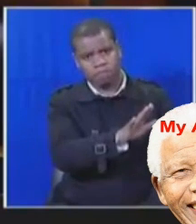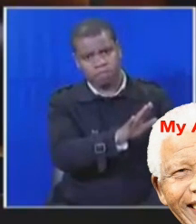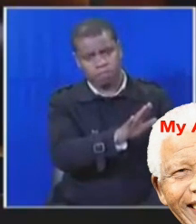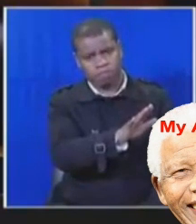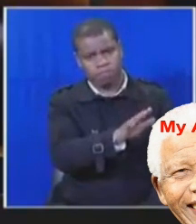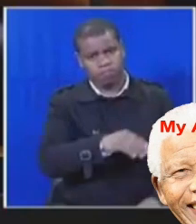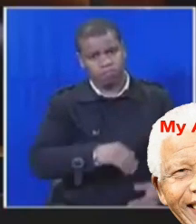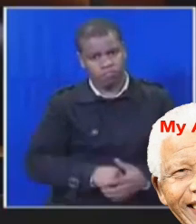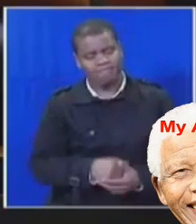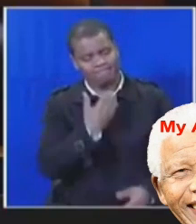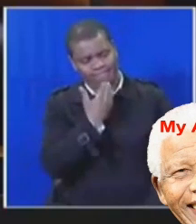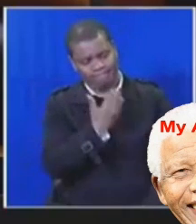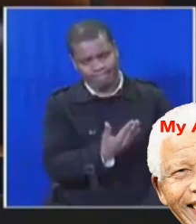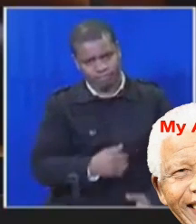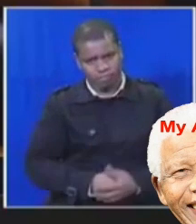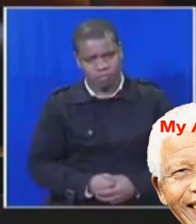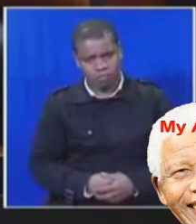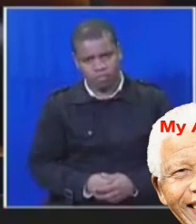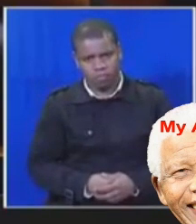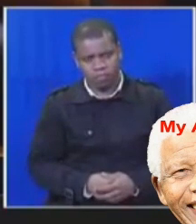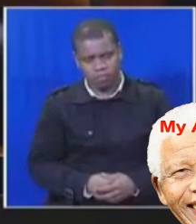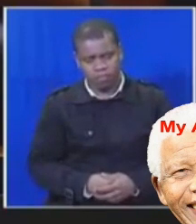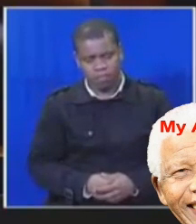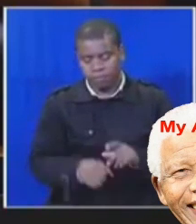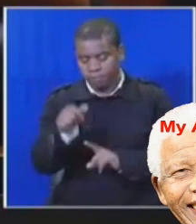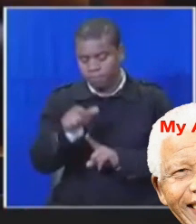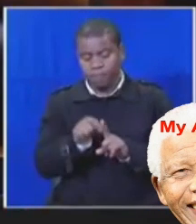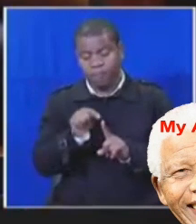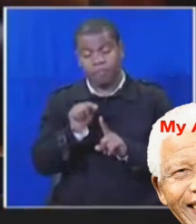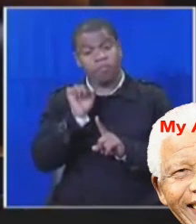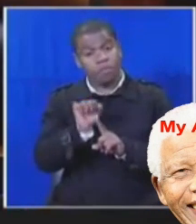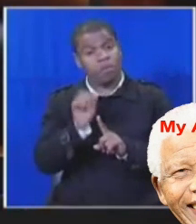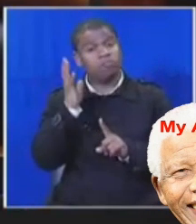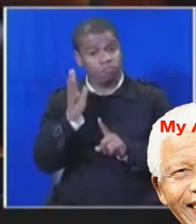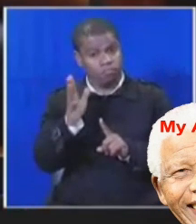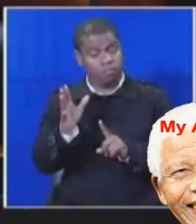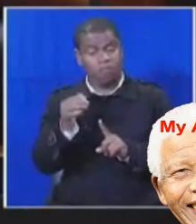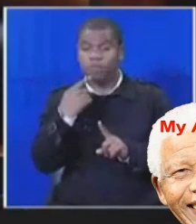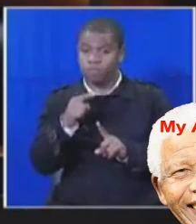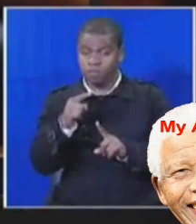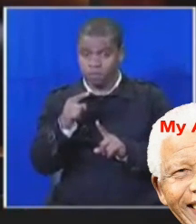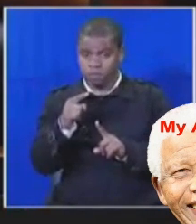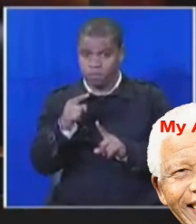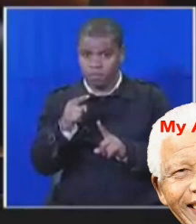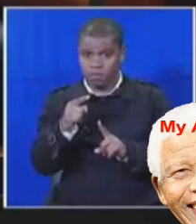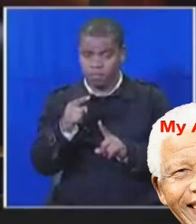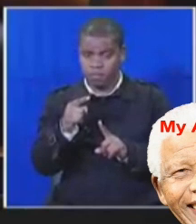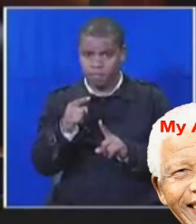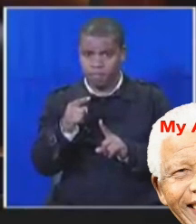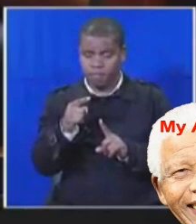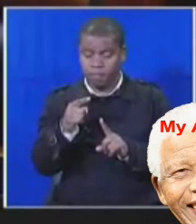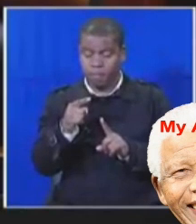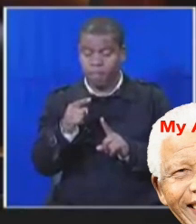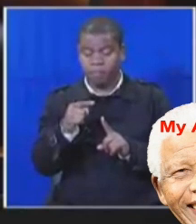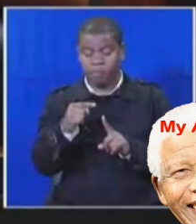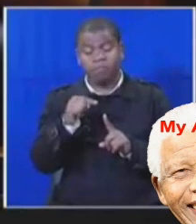Honorable Maxine, thank you very much. In his speech, he made a reference of what he and others